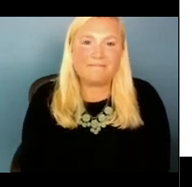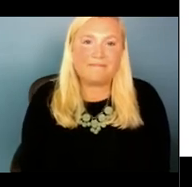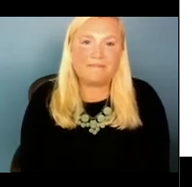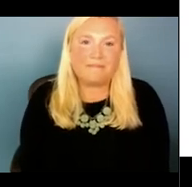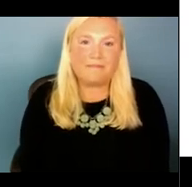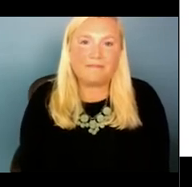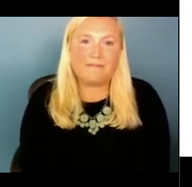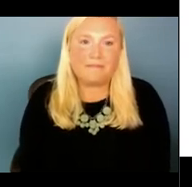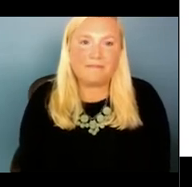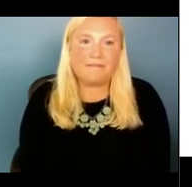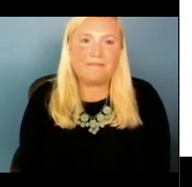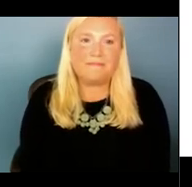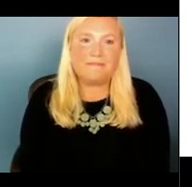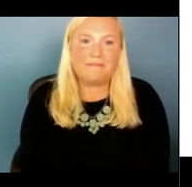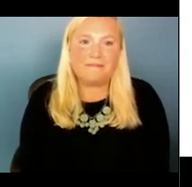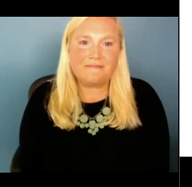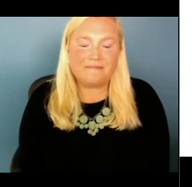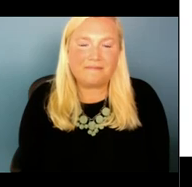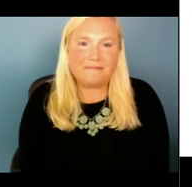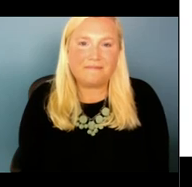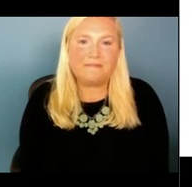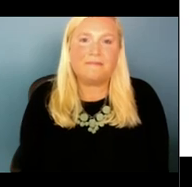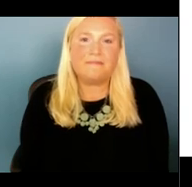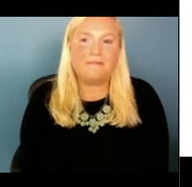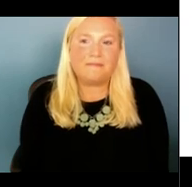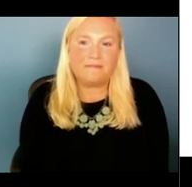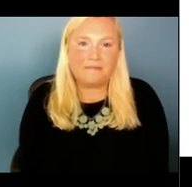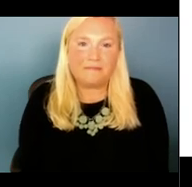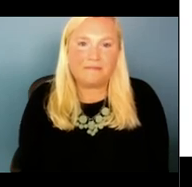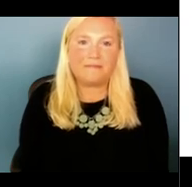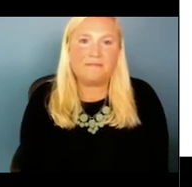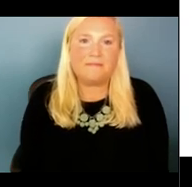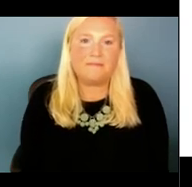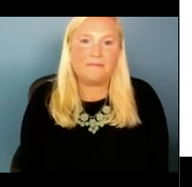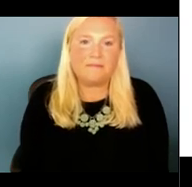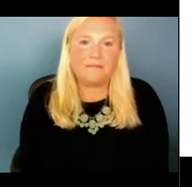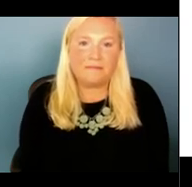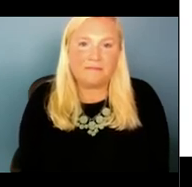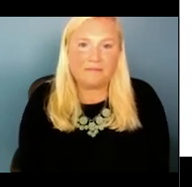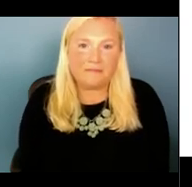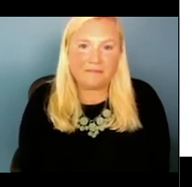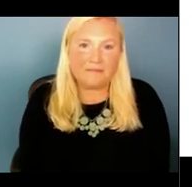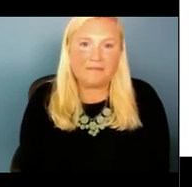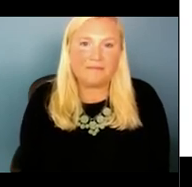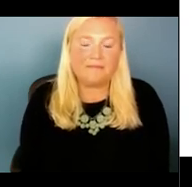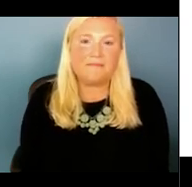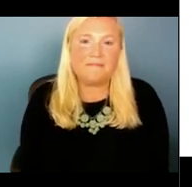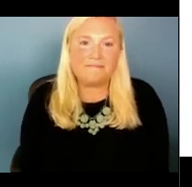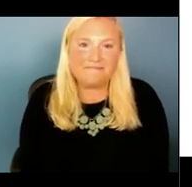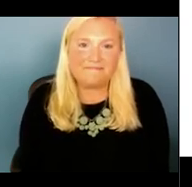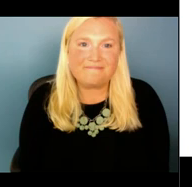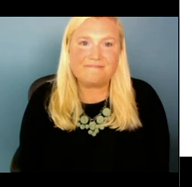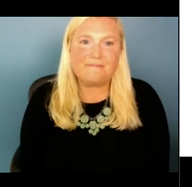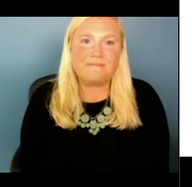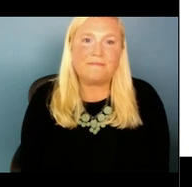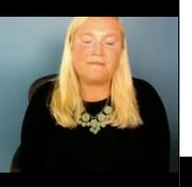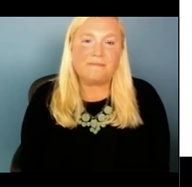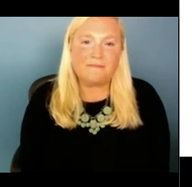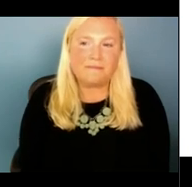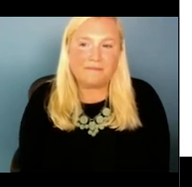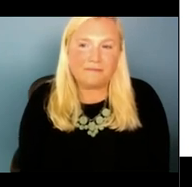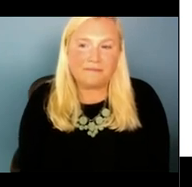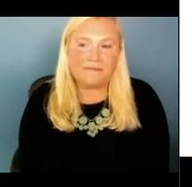Stuttering's not a learned behavior. It's not just a habit. It's not something people pick up. It's not just anxiety. It's not a psychological problem,